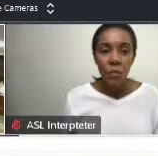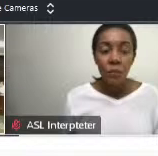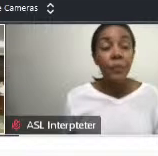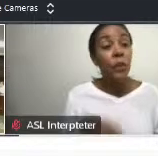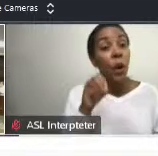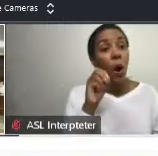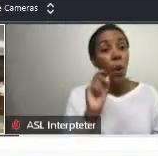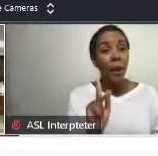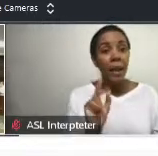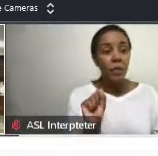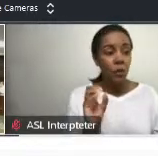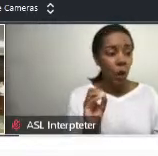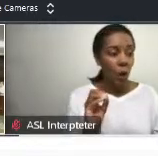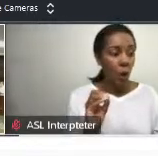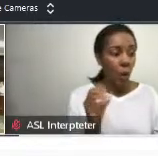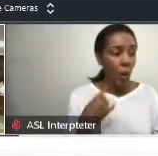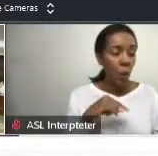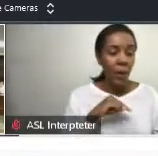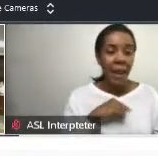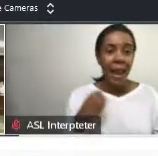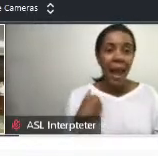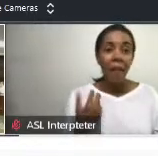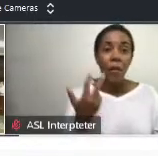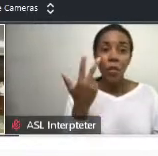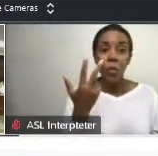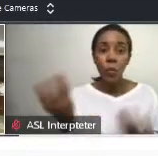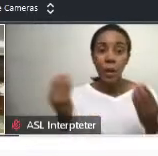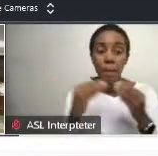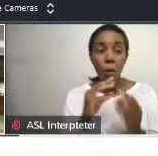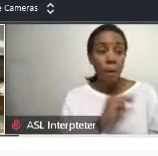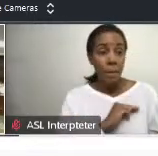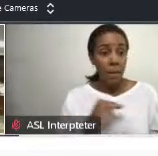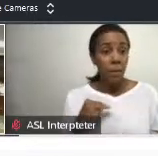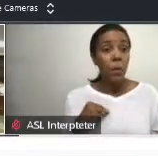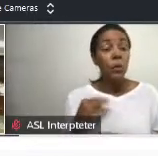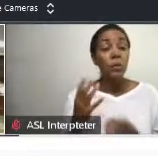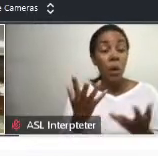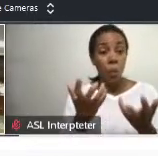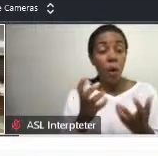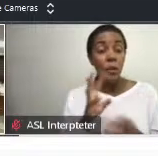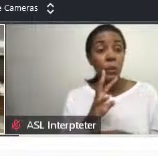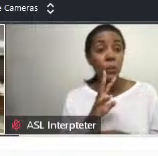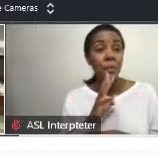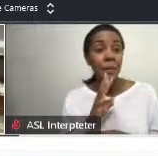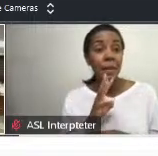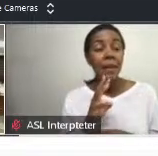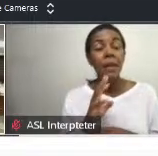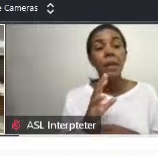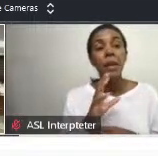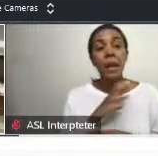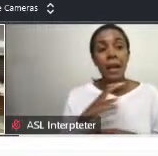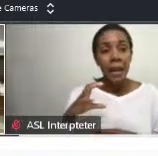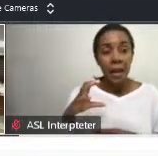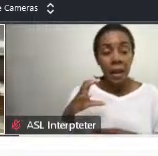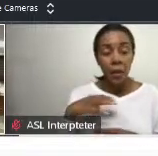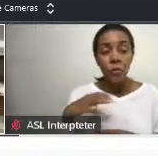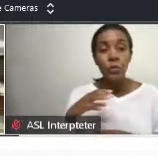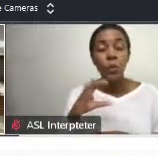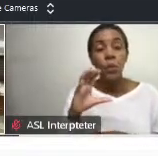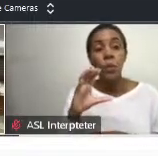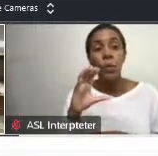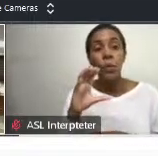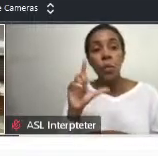All right. So we have three more members who still wish to speak. Councilman Corvette, Councilwoman